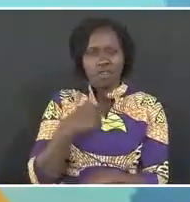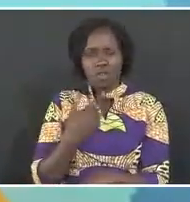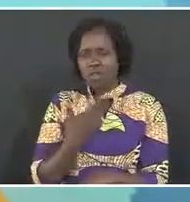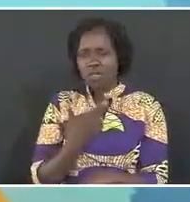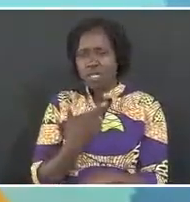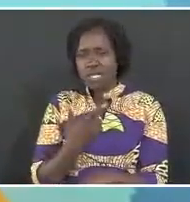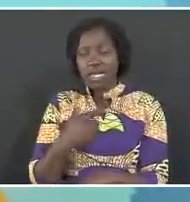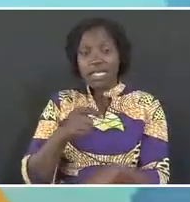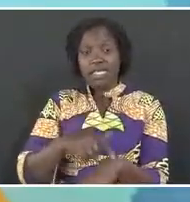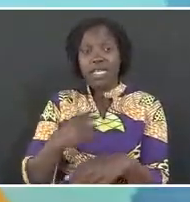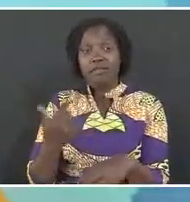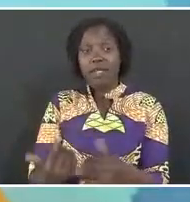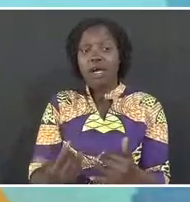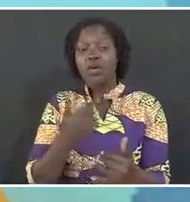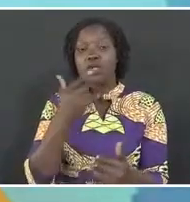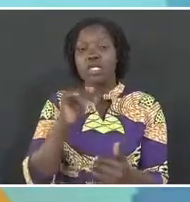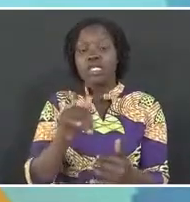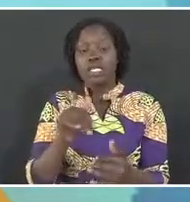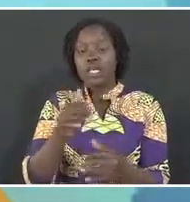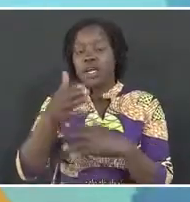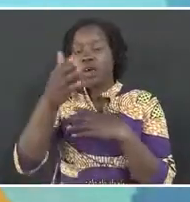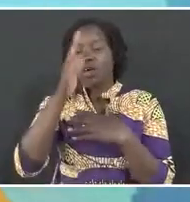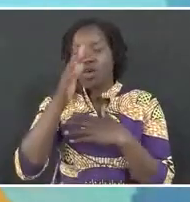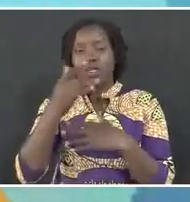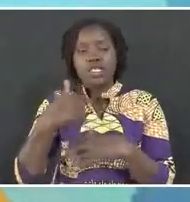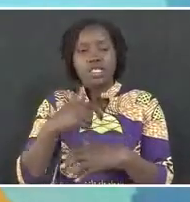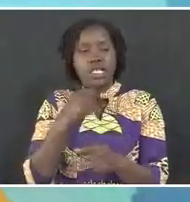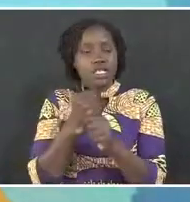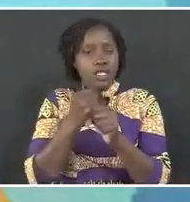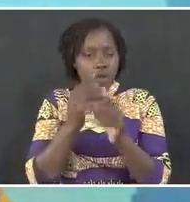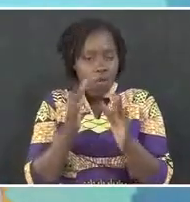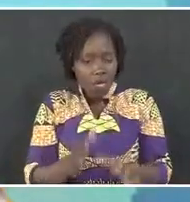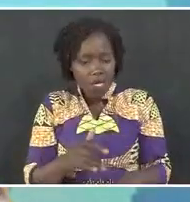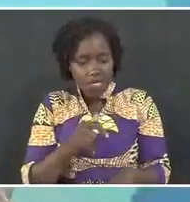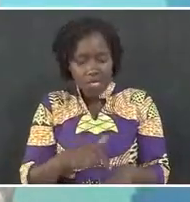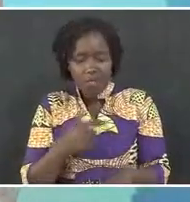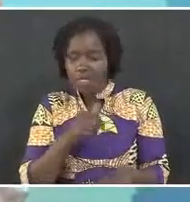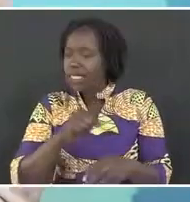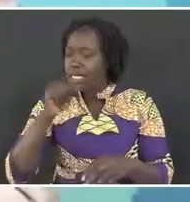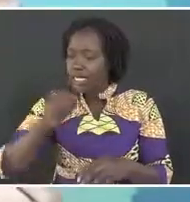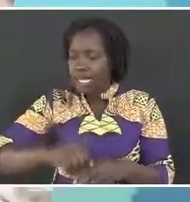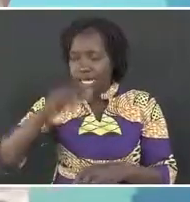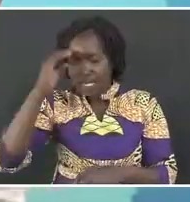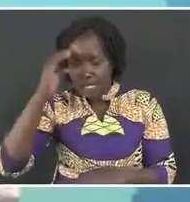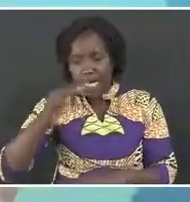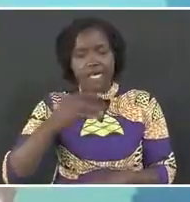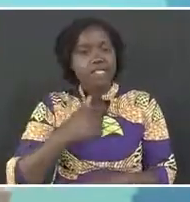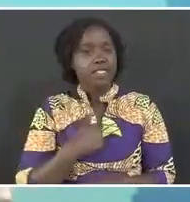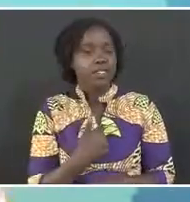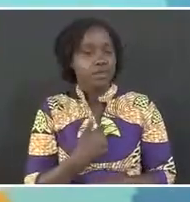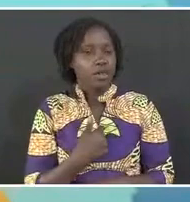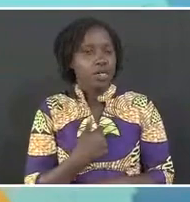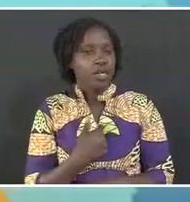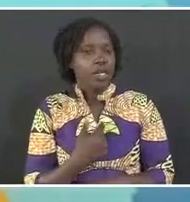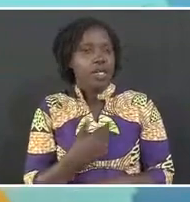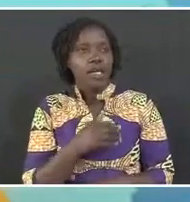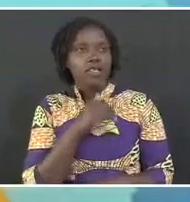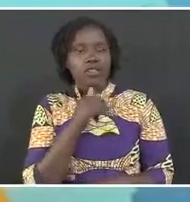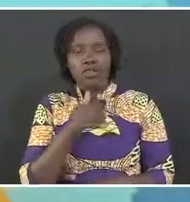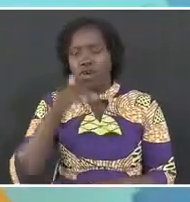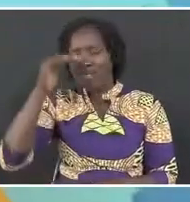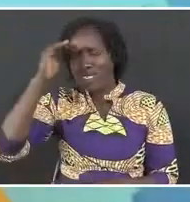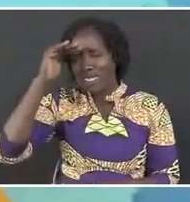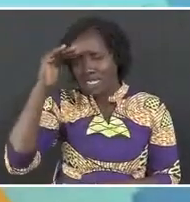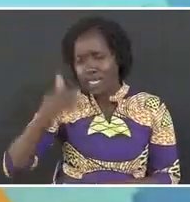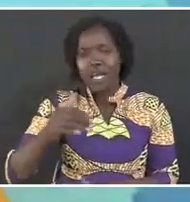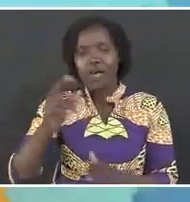time we said, God, it is us, the laborers. It is time we said, yes, sir, it is me. And not the yes, sir, that